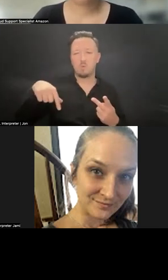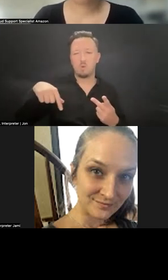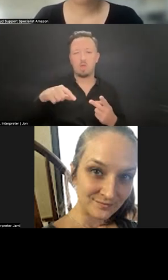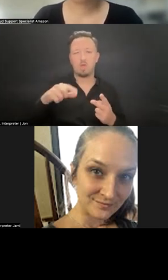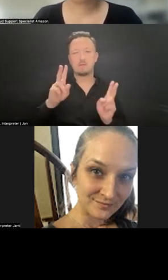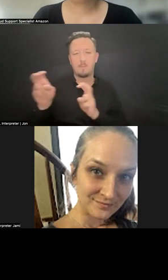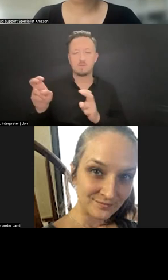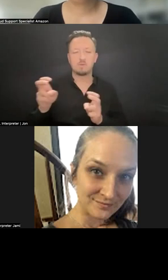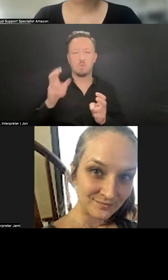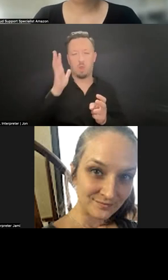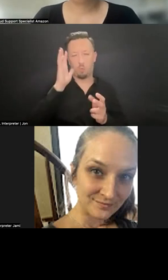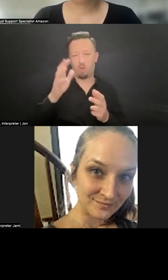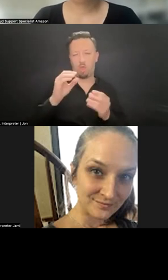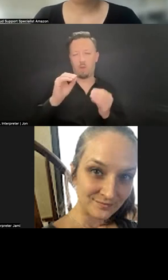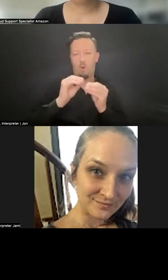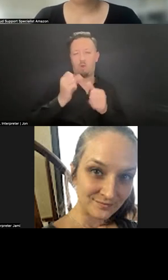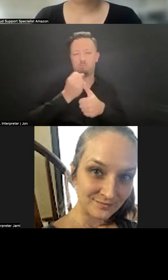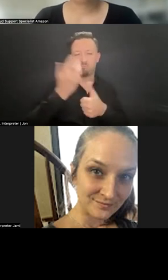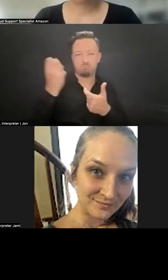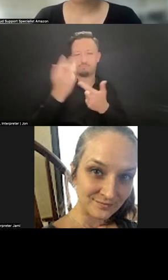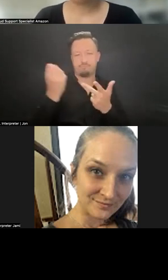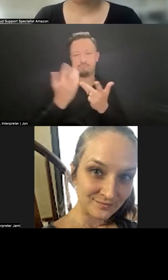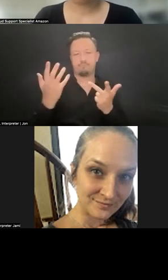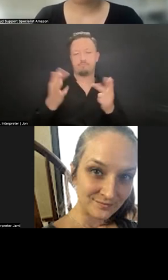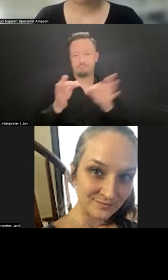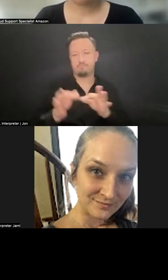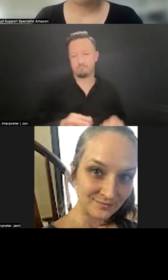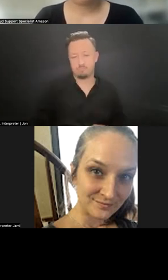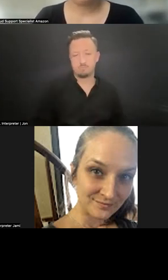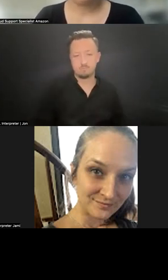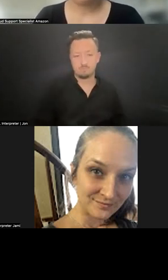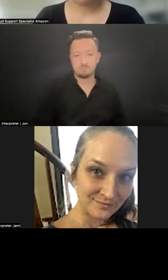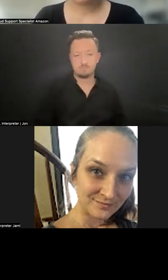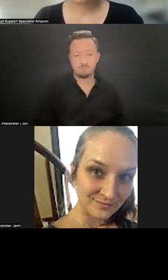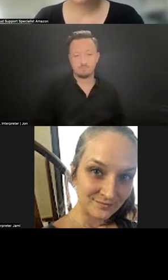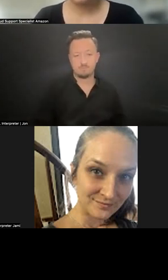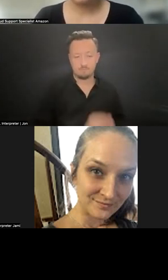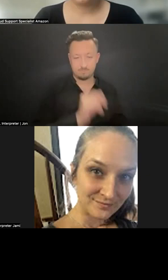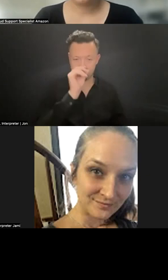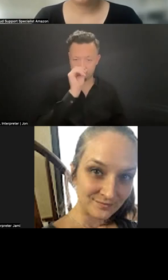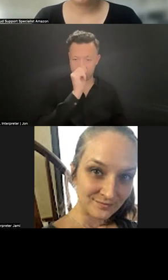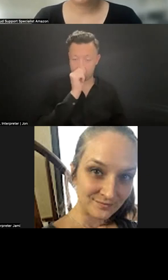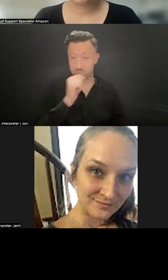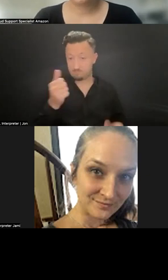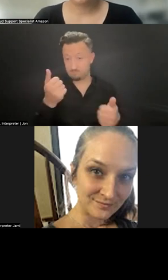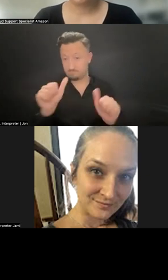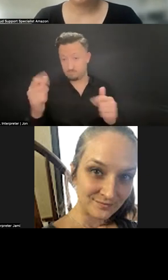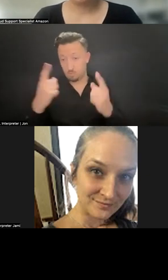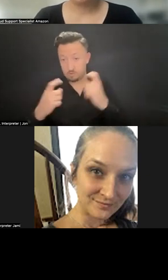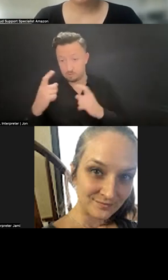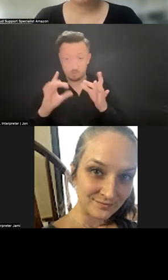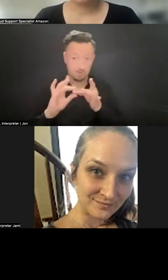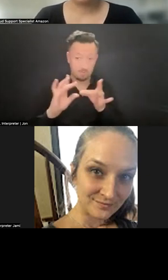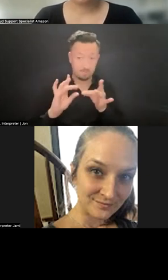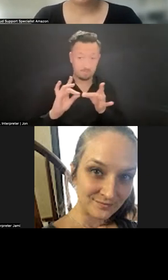we're gonna dive into those areas. Clear the screen. Any questions or